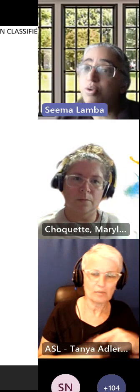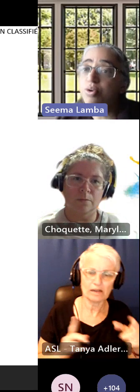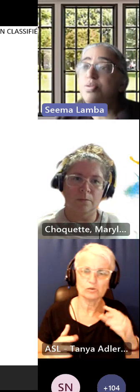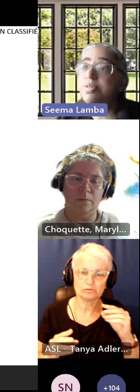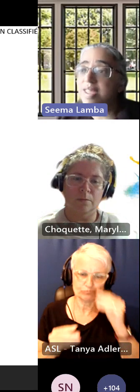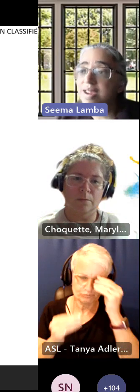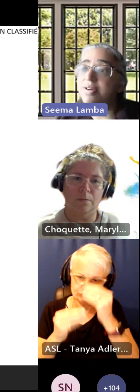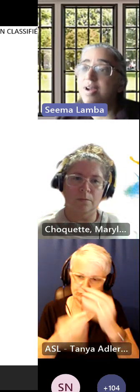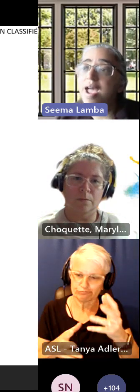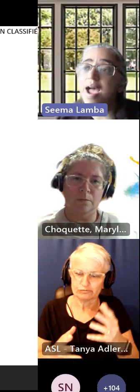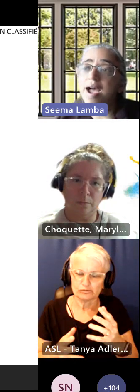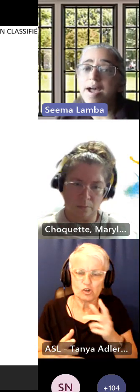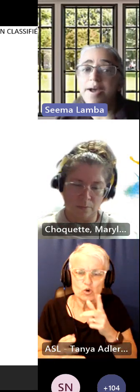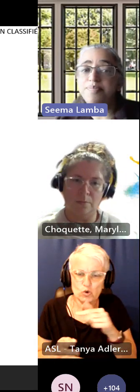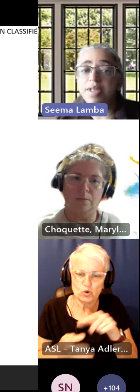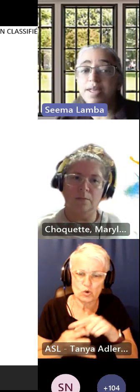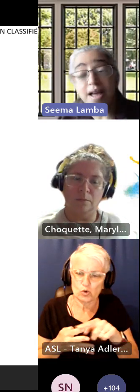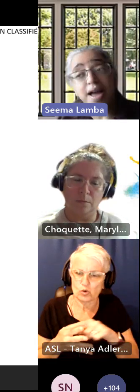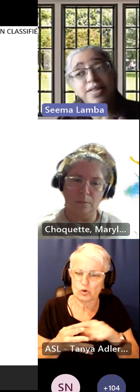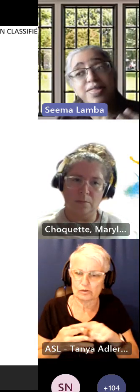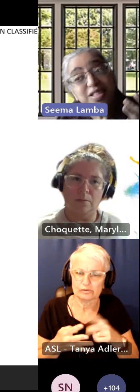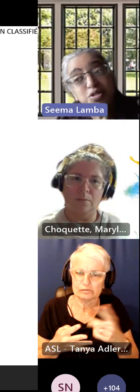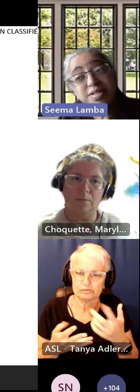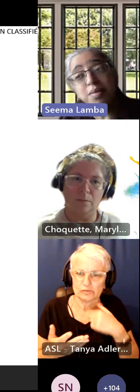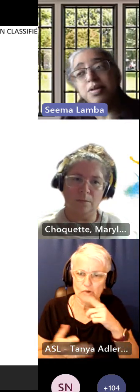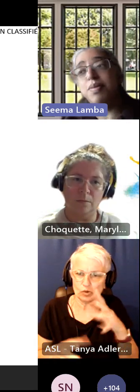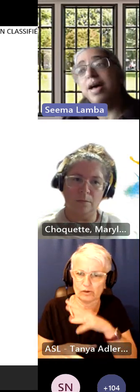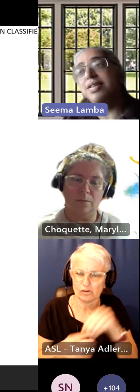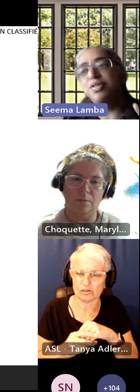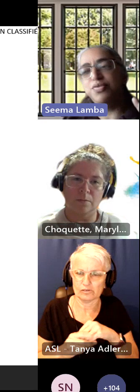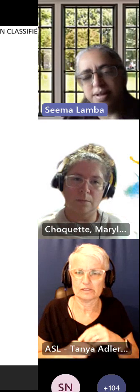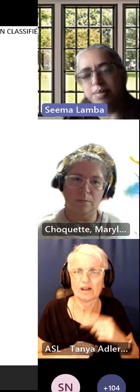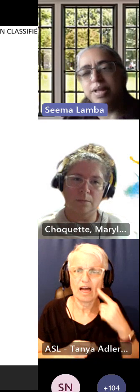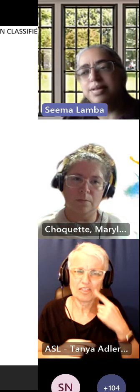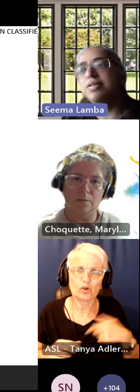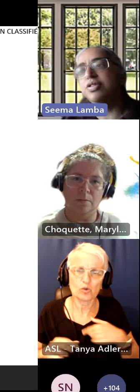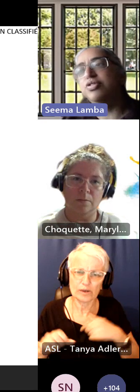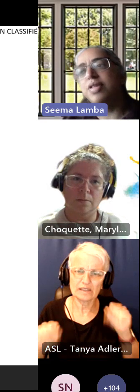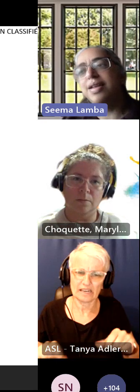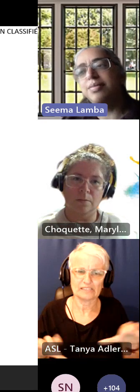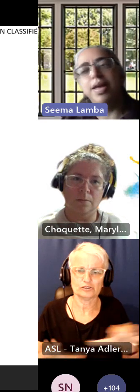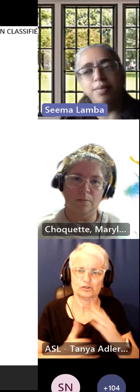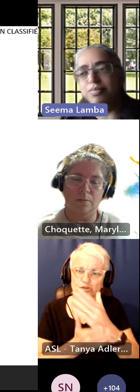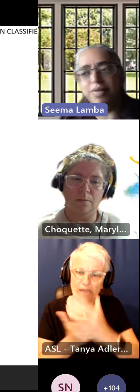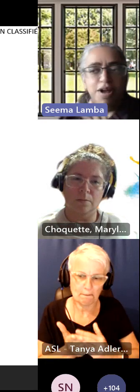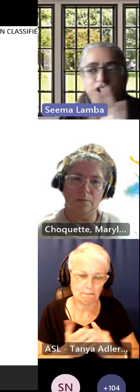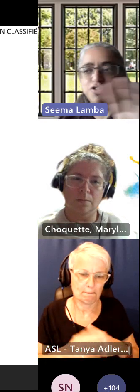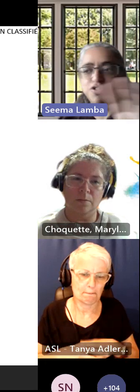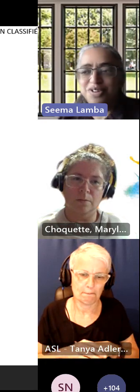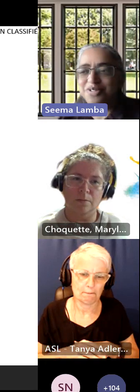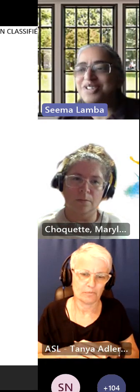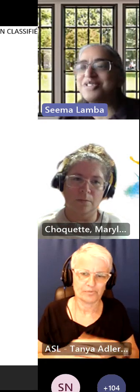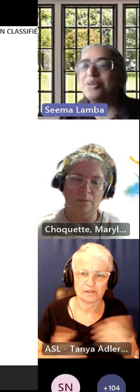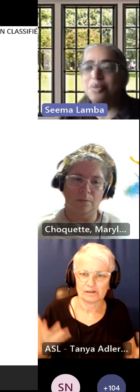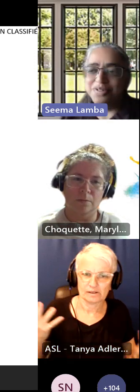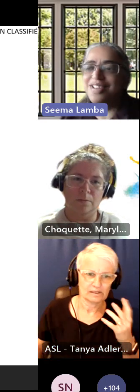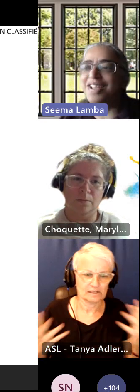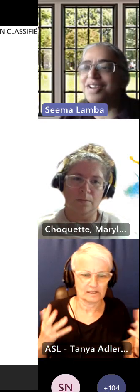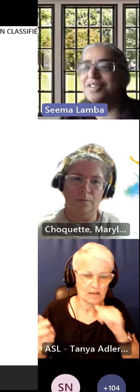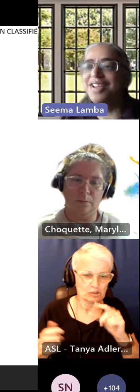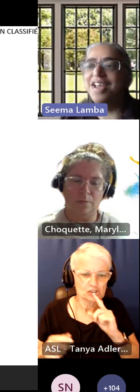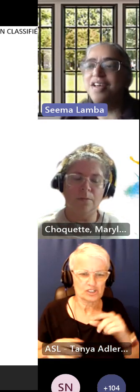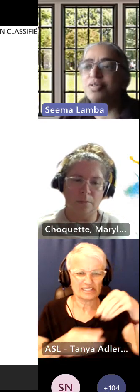idea who's there. So I think there's some capacities for some places to do that, and I'm not sure your